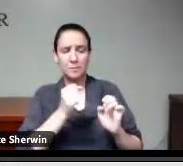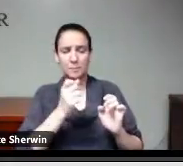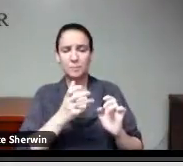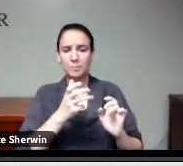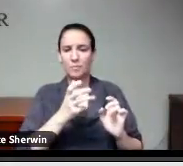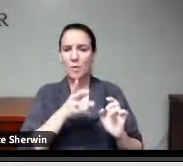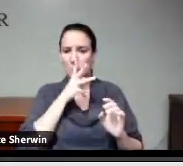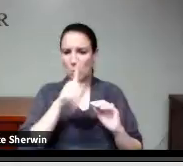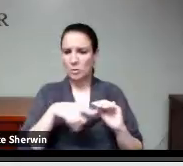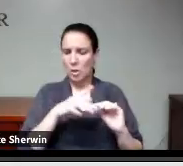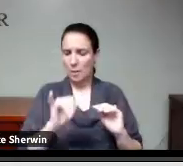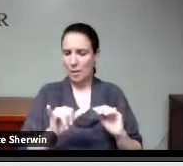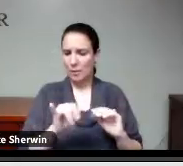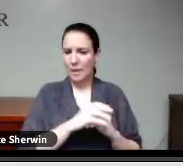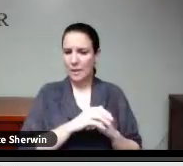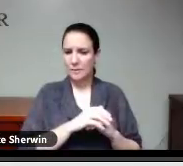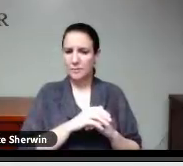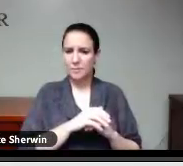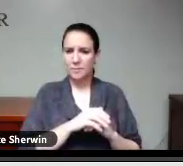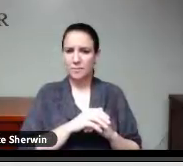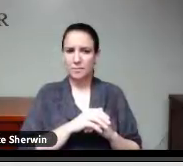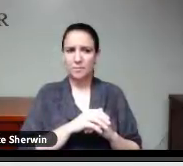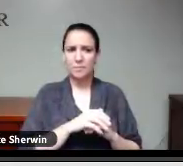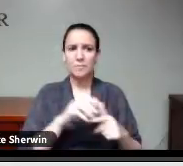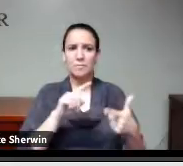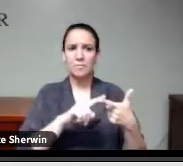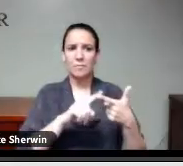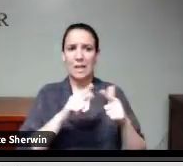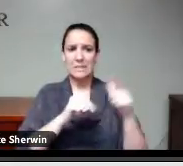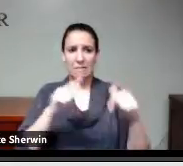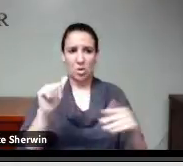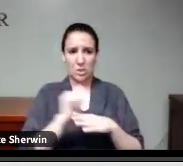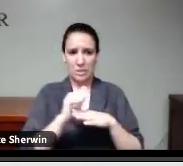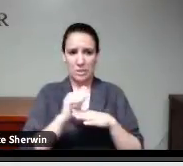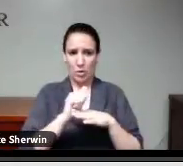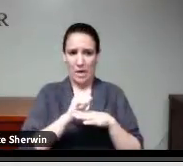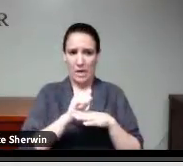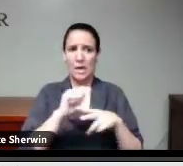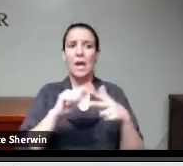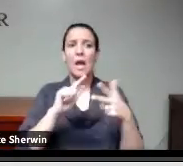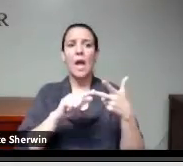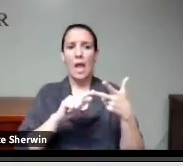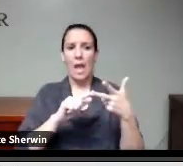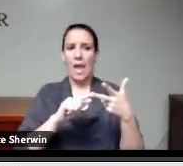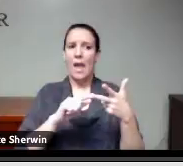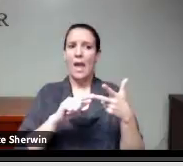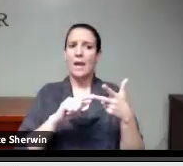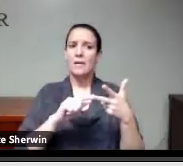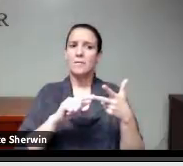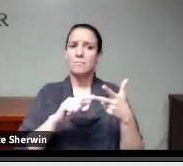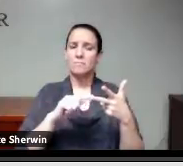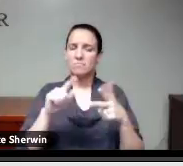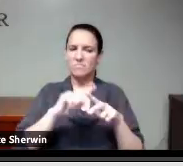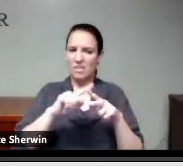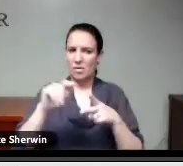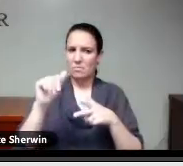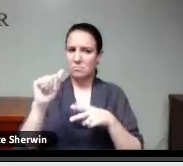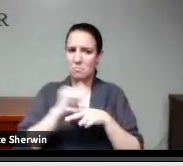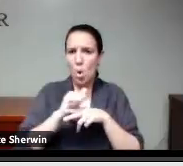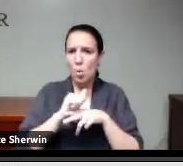let's talk about that along the way. Diversity training and training programs like this one, like this webinar or this series of